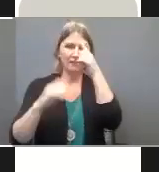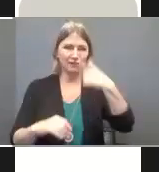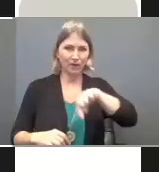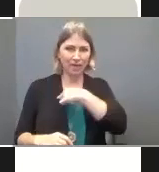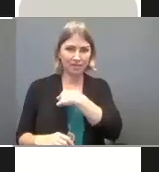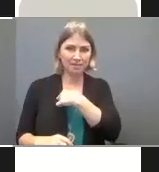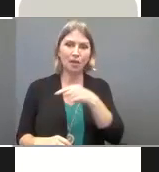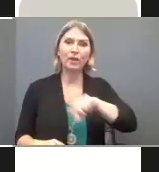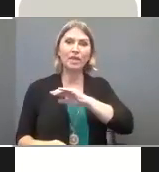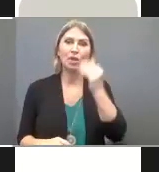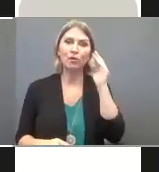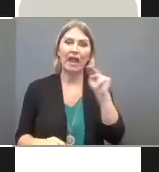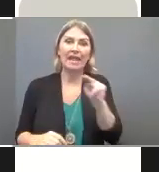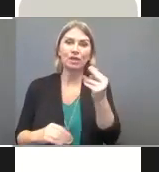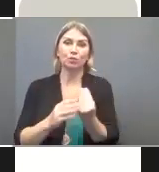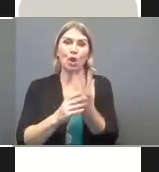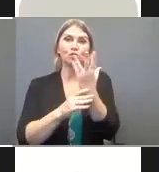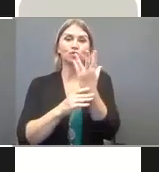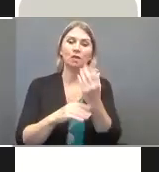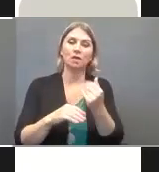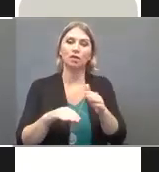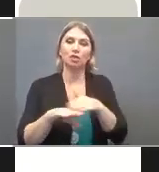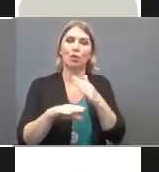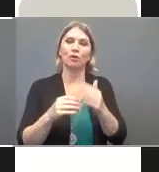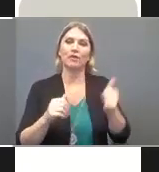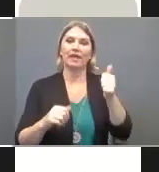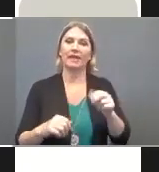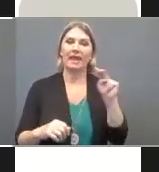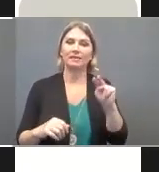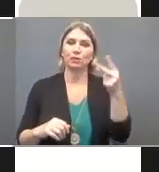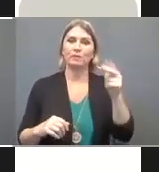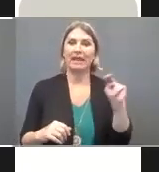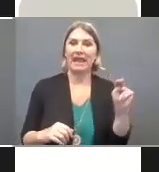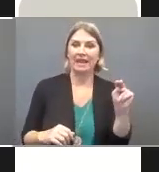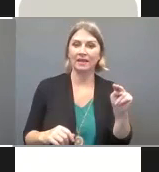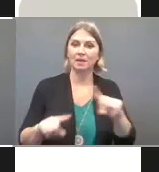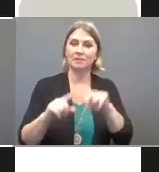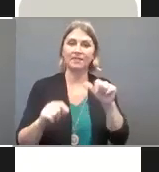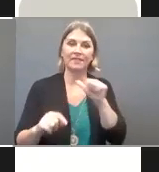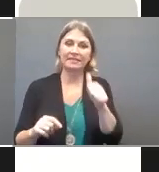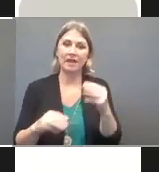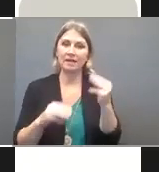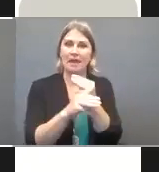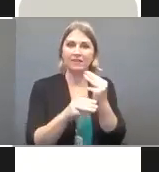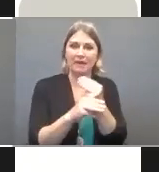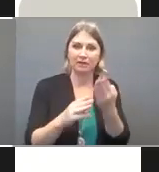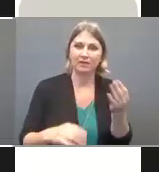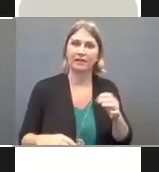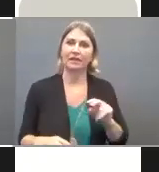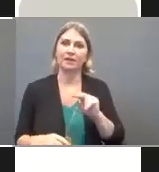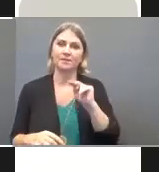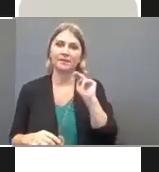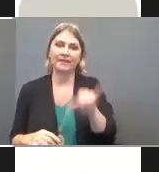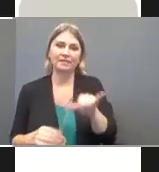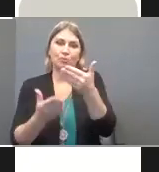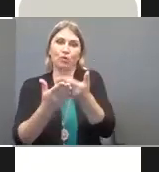we know that n grows slower than n squared by 10, but that is not a mathematical proof, right? That is an intuitive proof